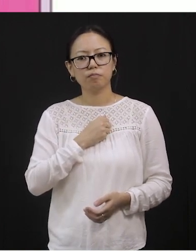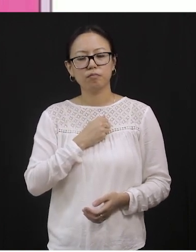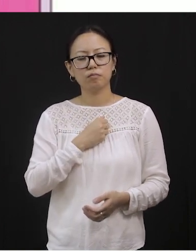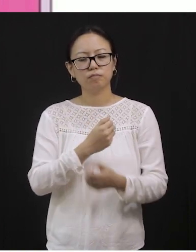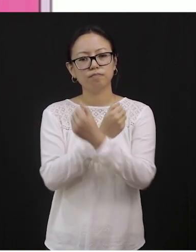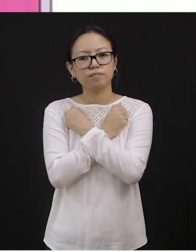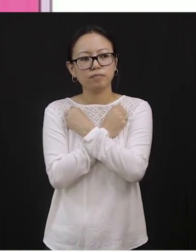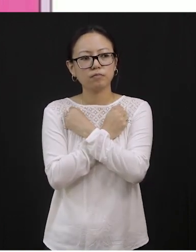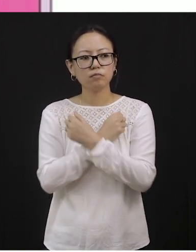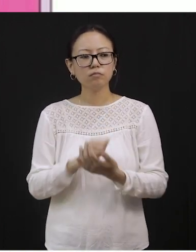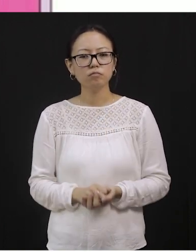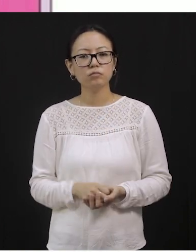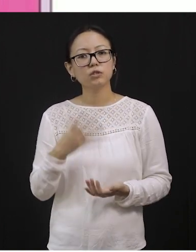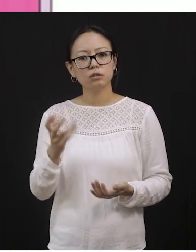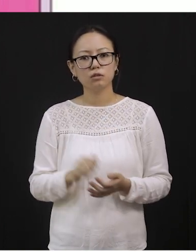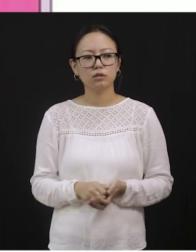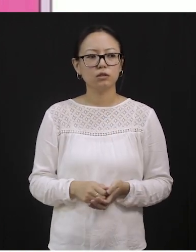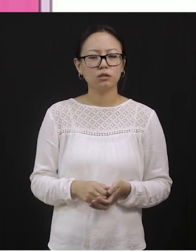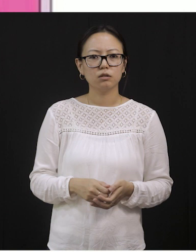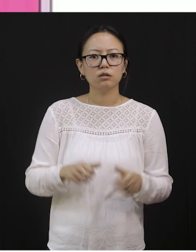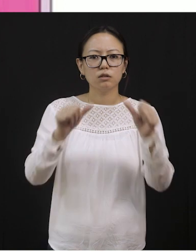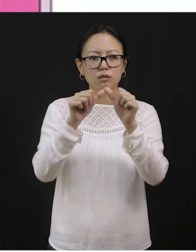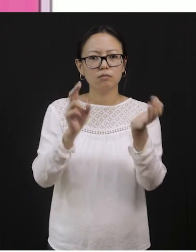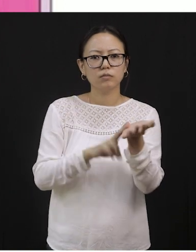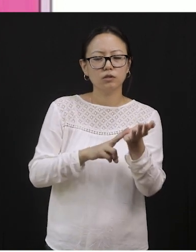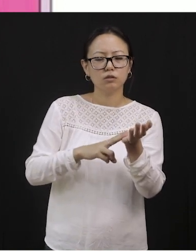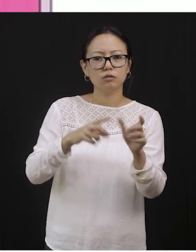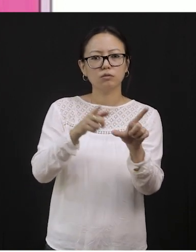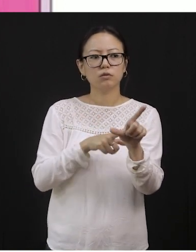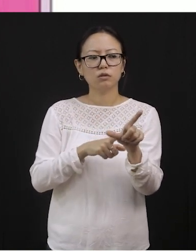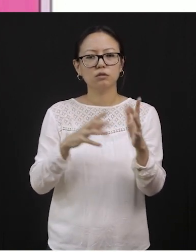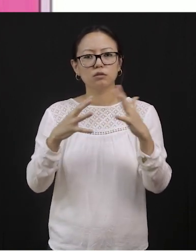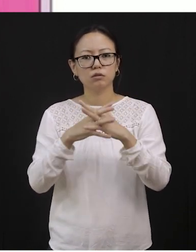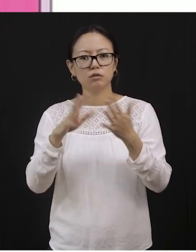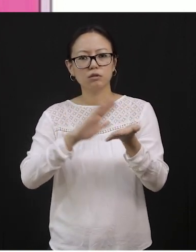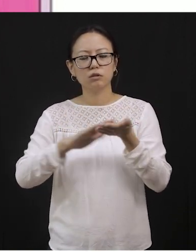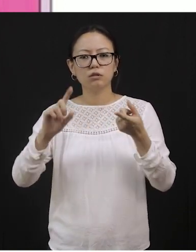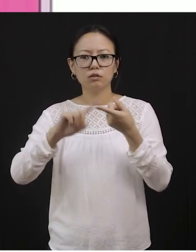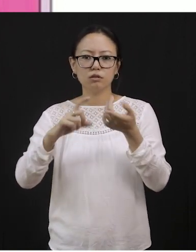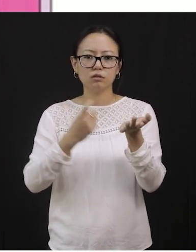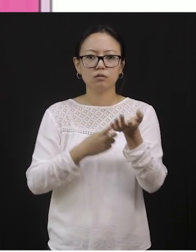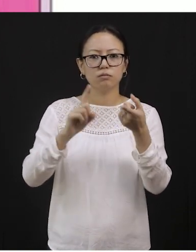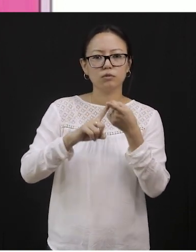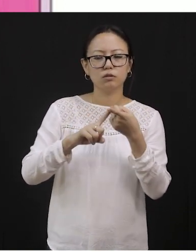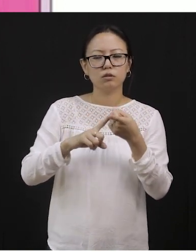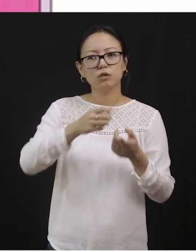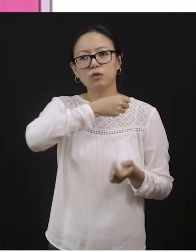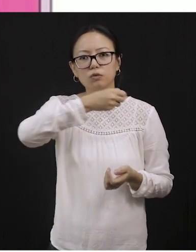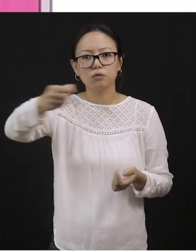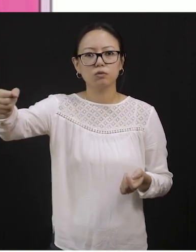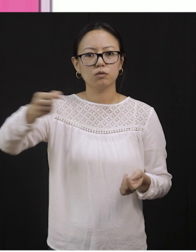my favorite gadget. The reason this is using this door, you can go anywhere. And I love